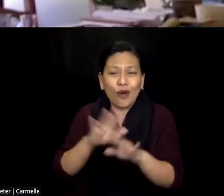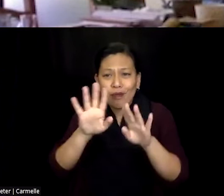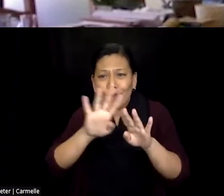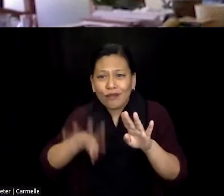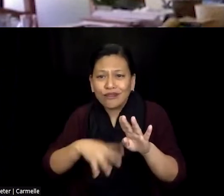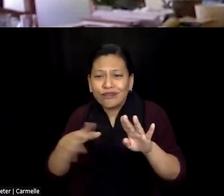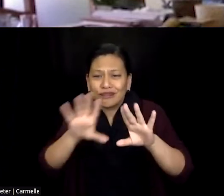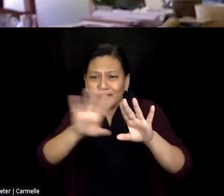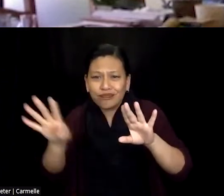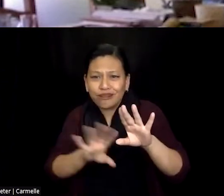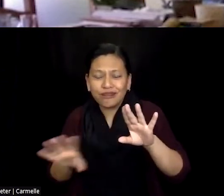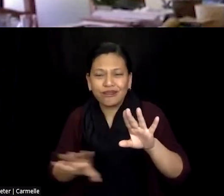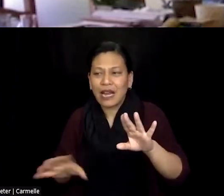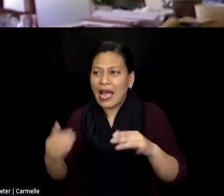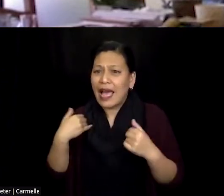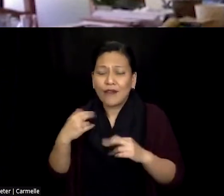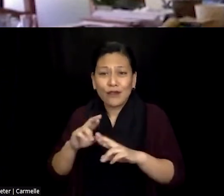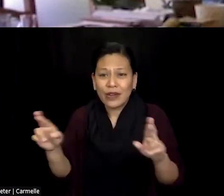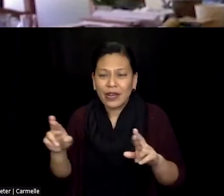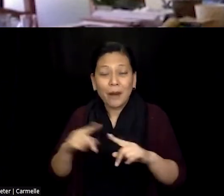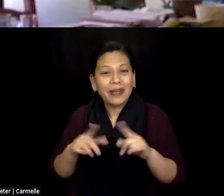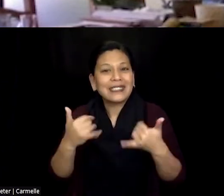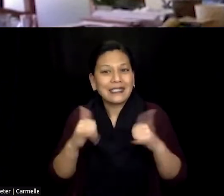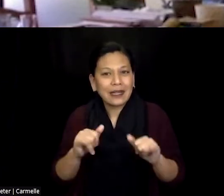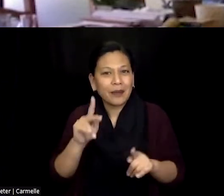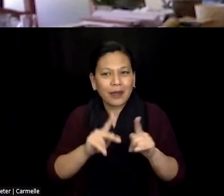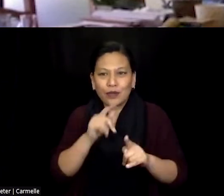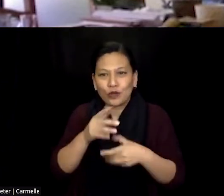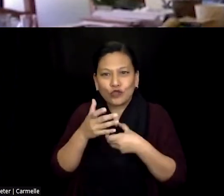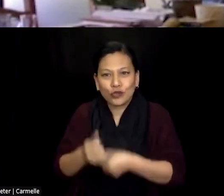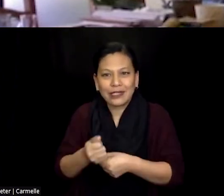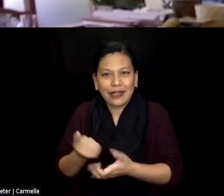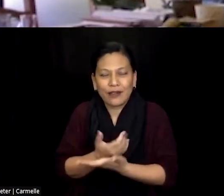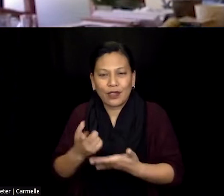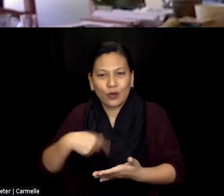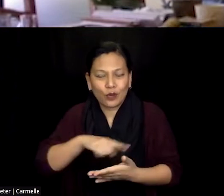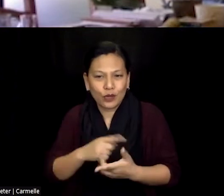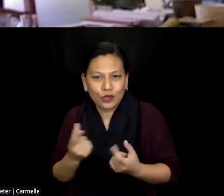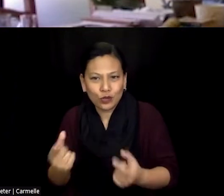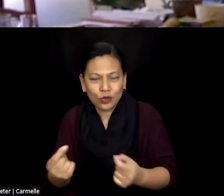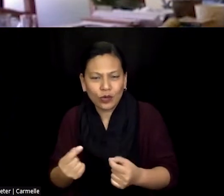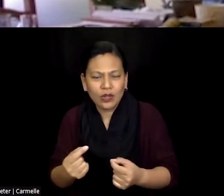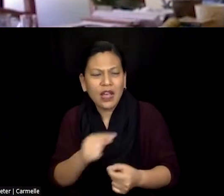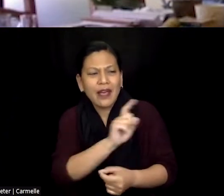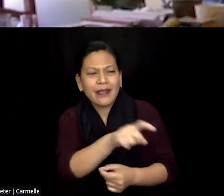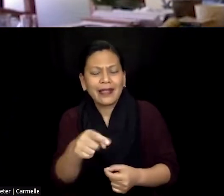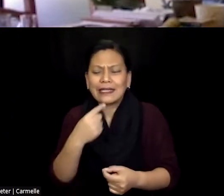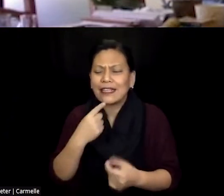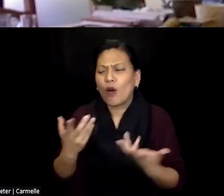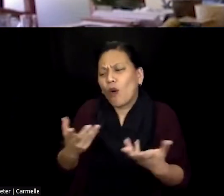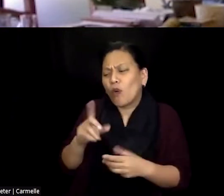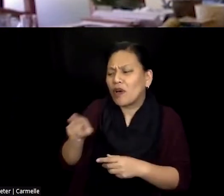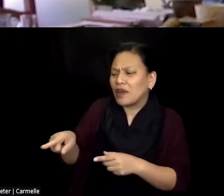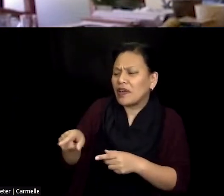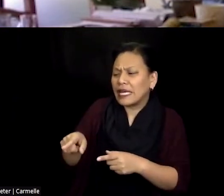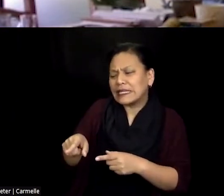for all the three features that I've made so far. And still, yeah, people don't trust our decision-making faculties. Still, people say, you know, well, we think that